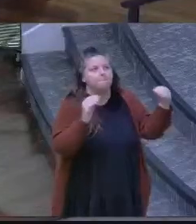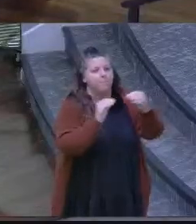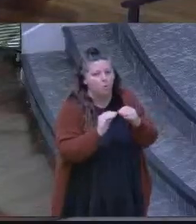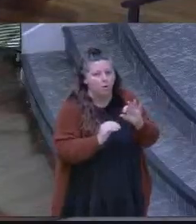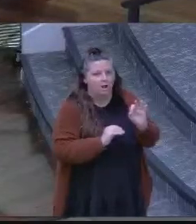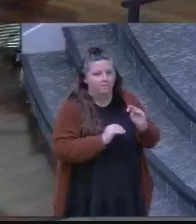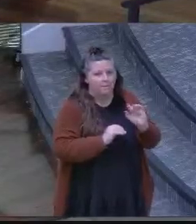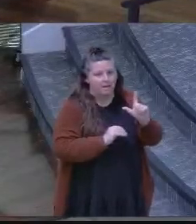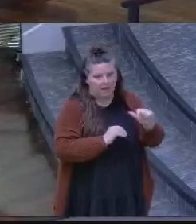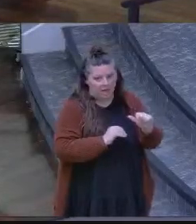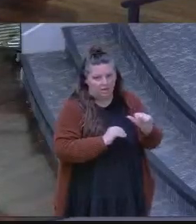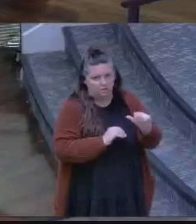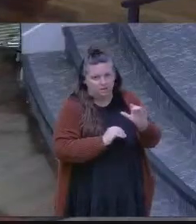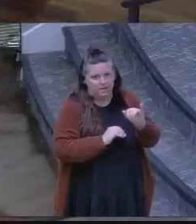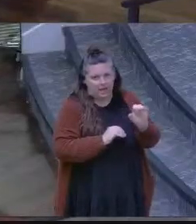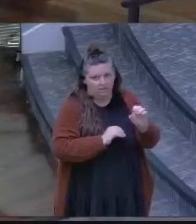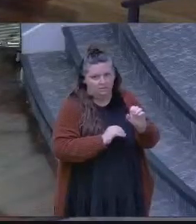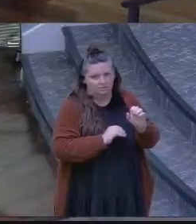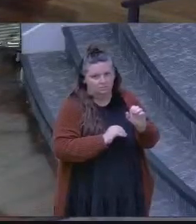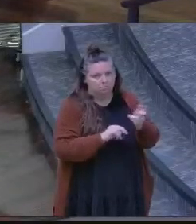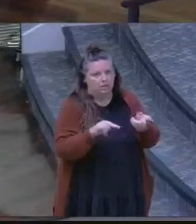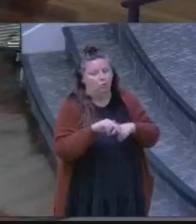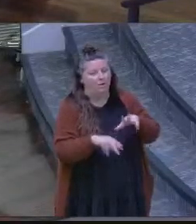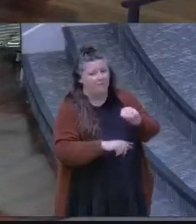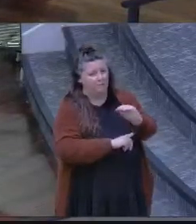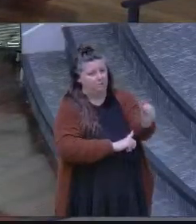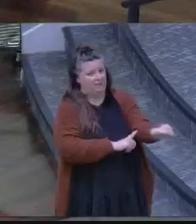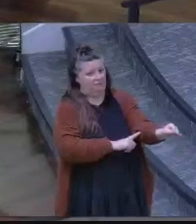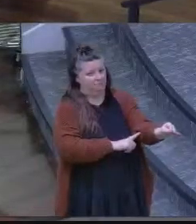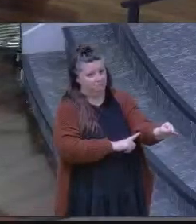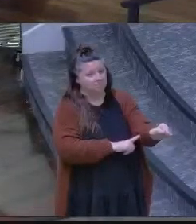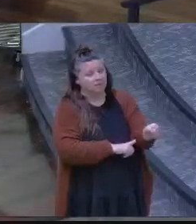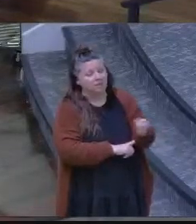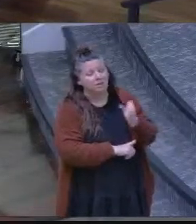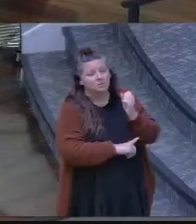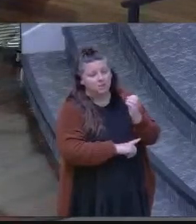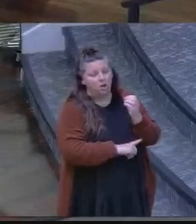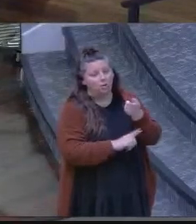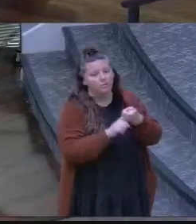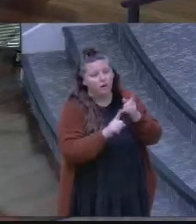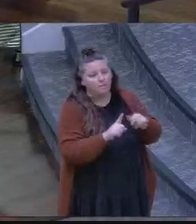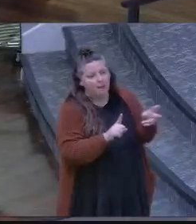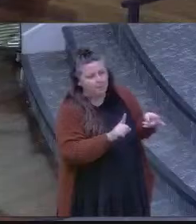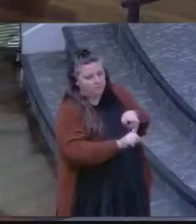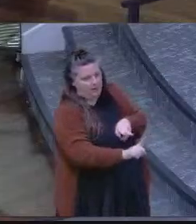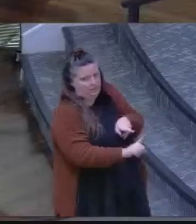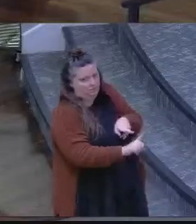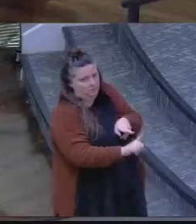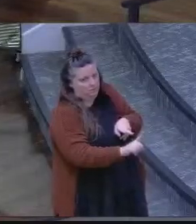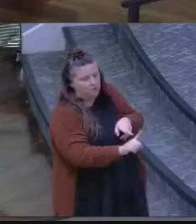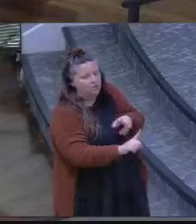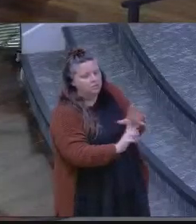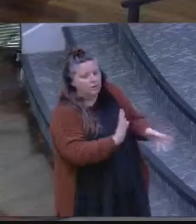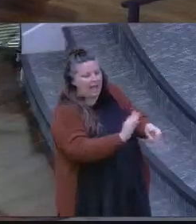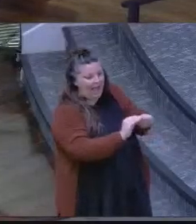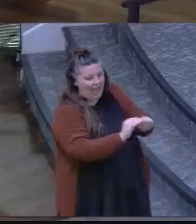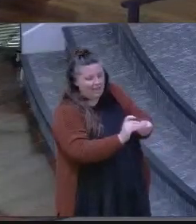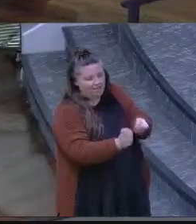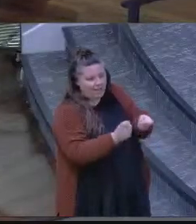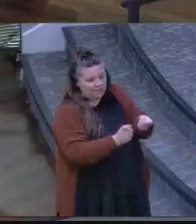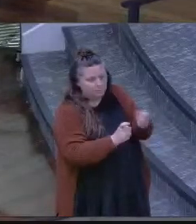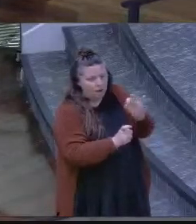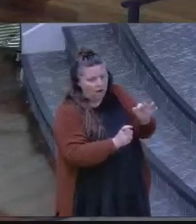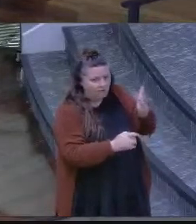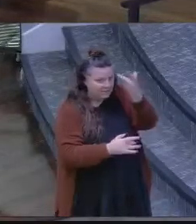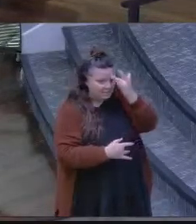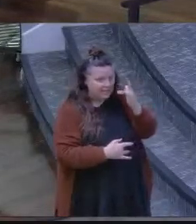increase as we're tracking it. So from that perspective, to add on the management of a sick leave bank